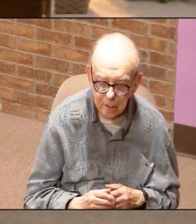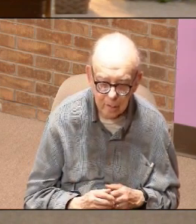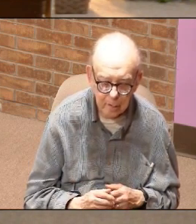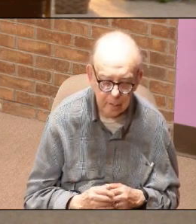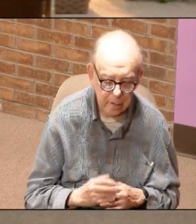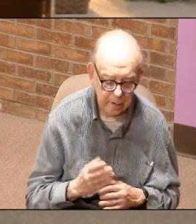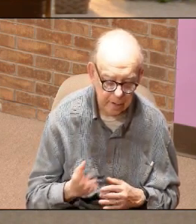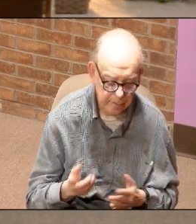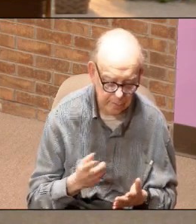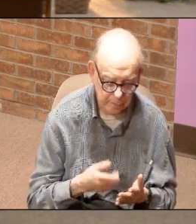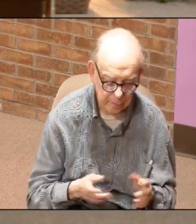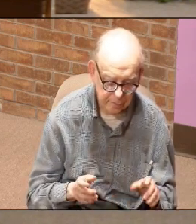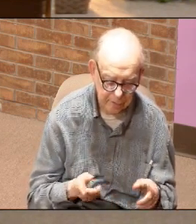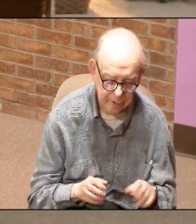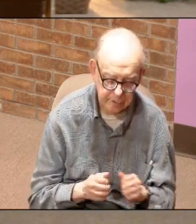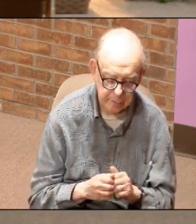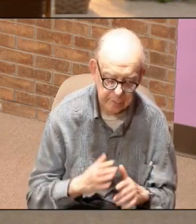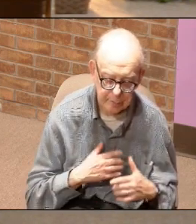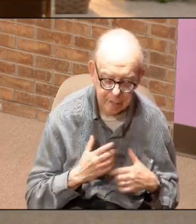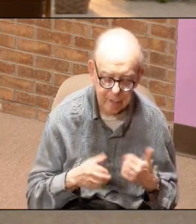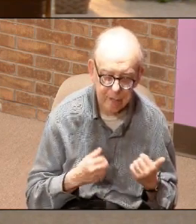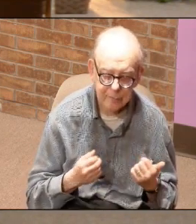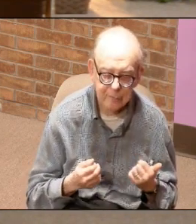here's what's going on in my life right now.